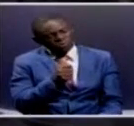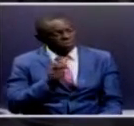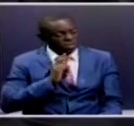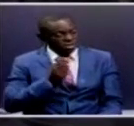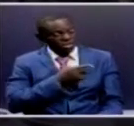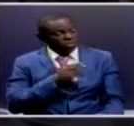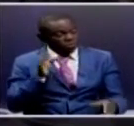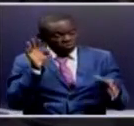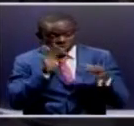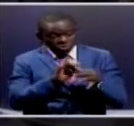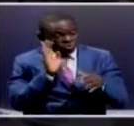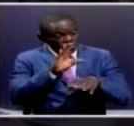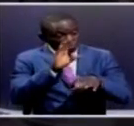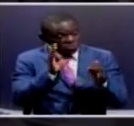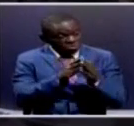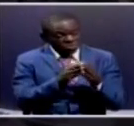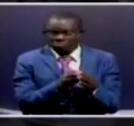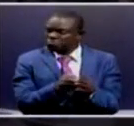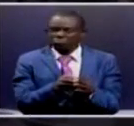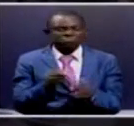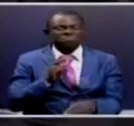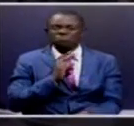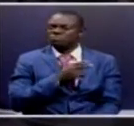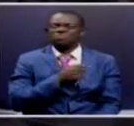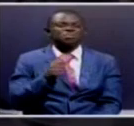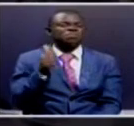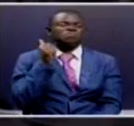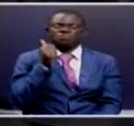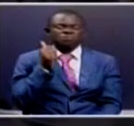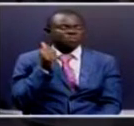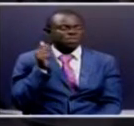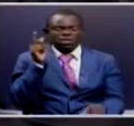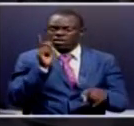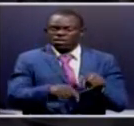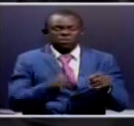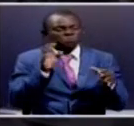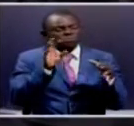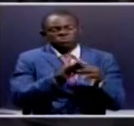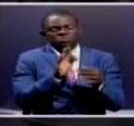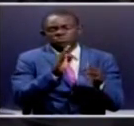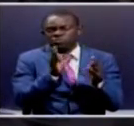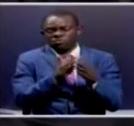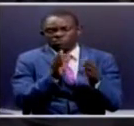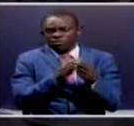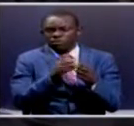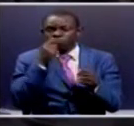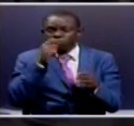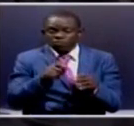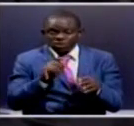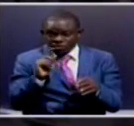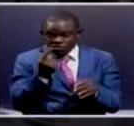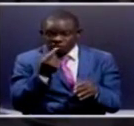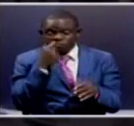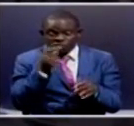meeting of the 25th of February until you do give us a response to our letter. So that